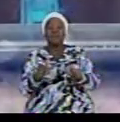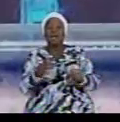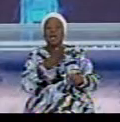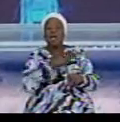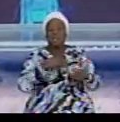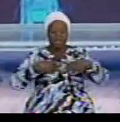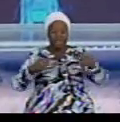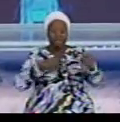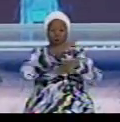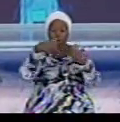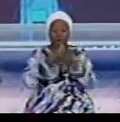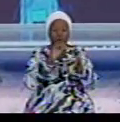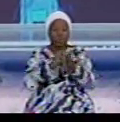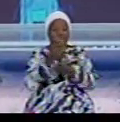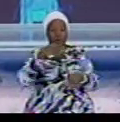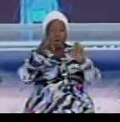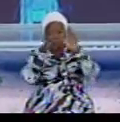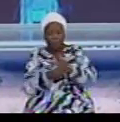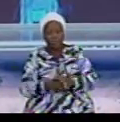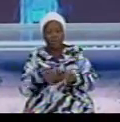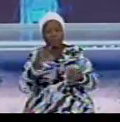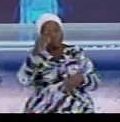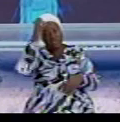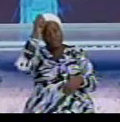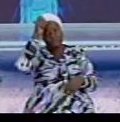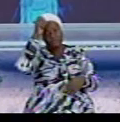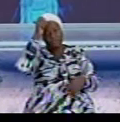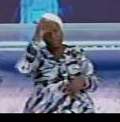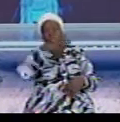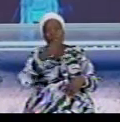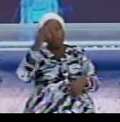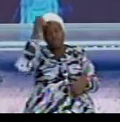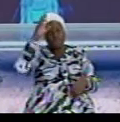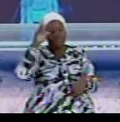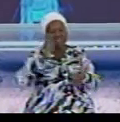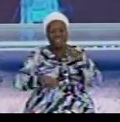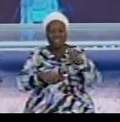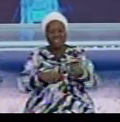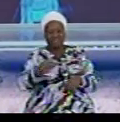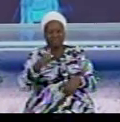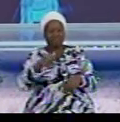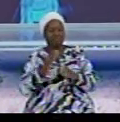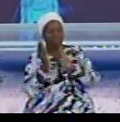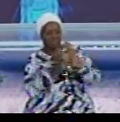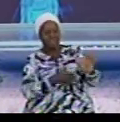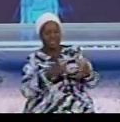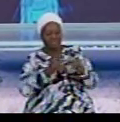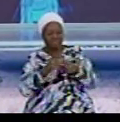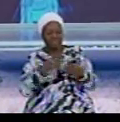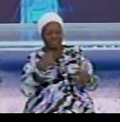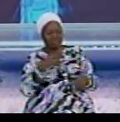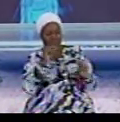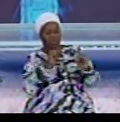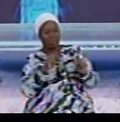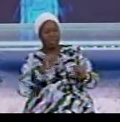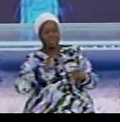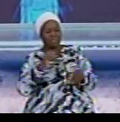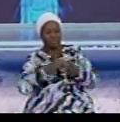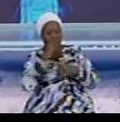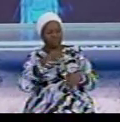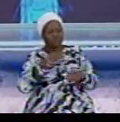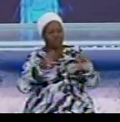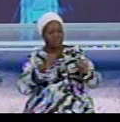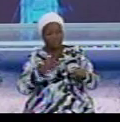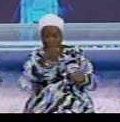all that were oppressed of the devil. And the devil could not resist and say, I am here. I'm controlling